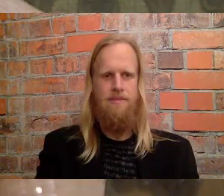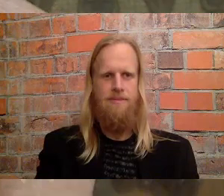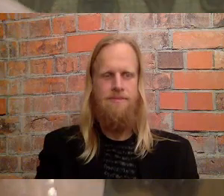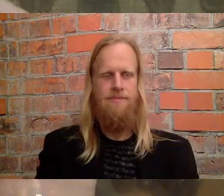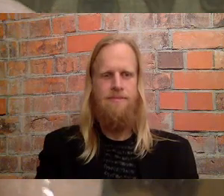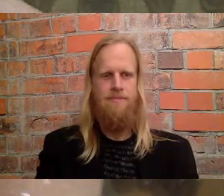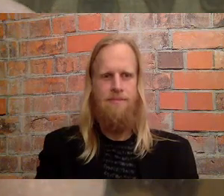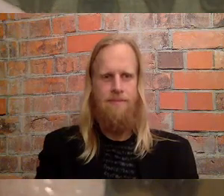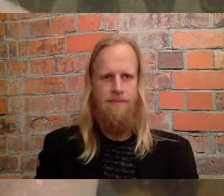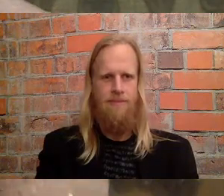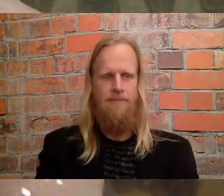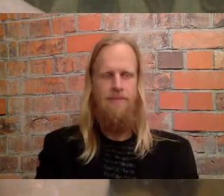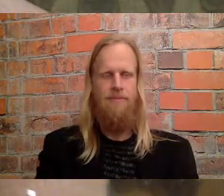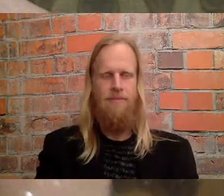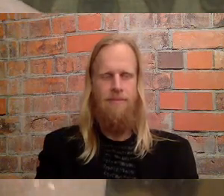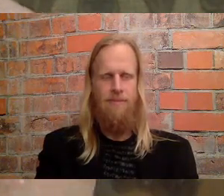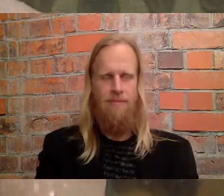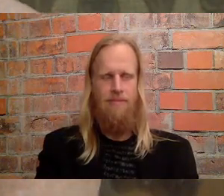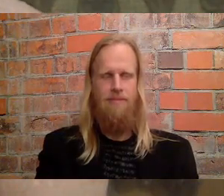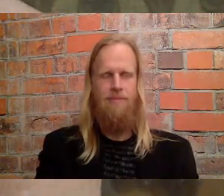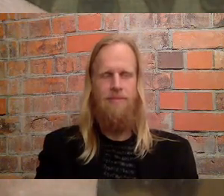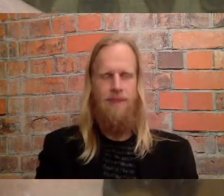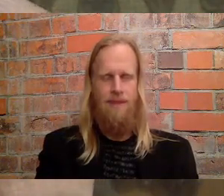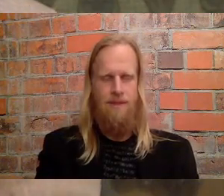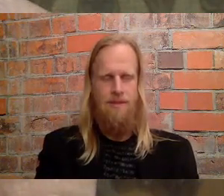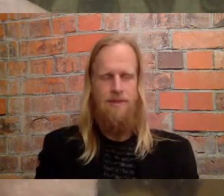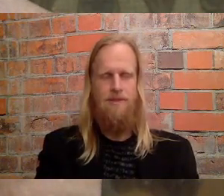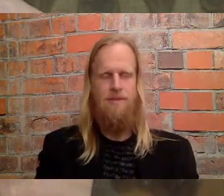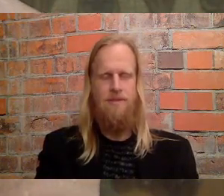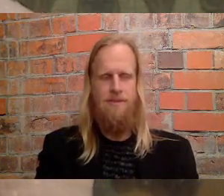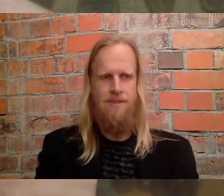even with these fears and reservations